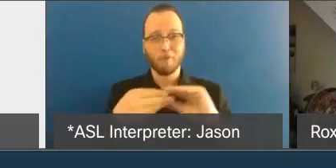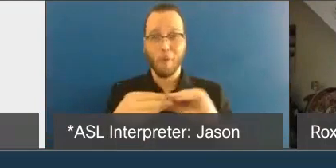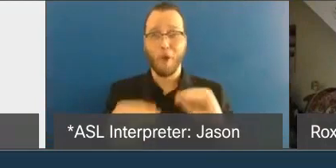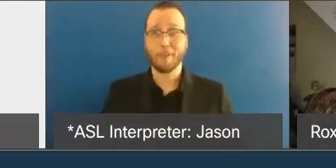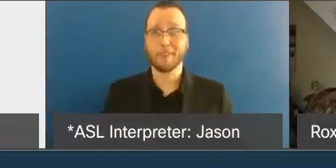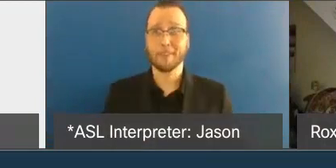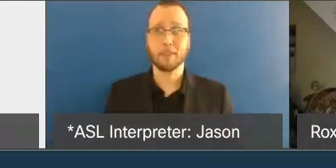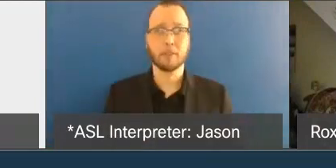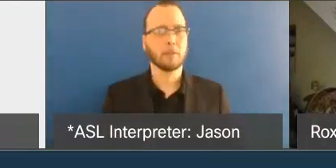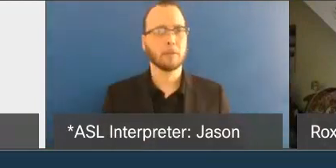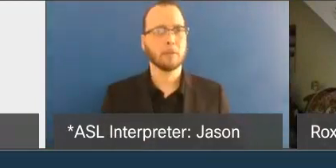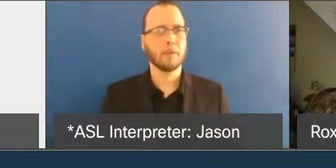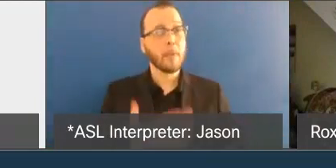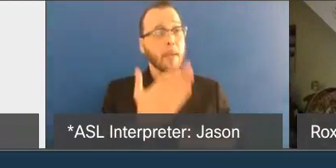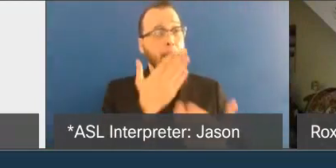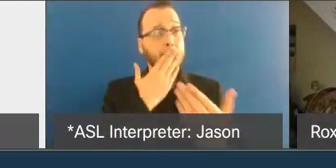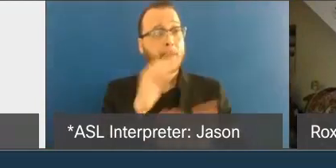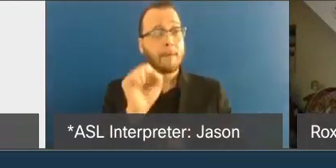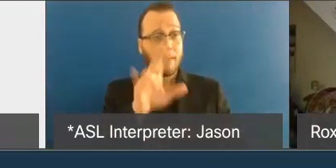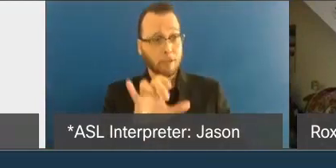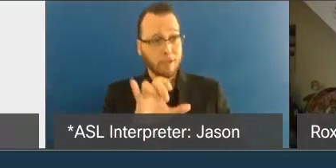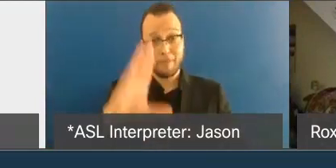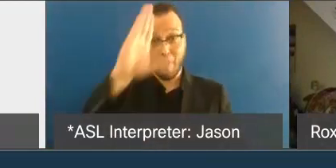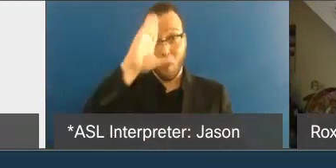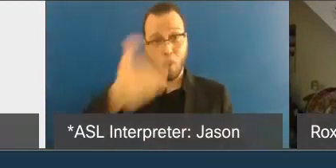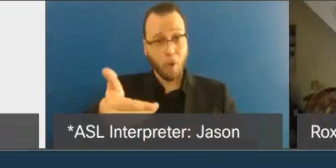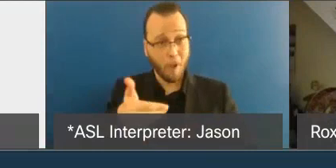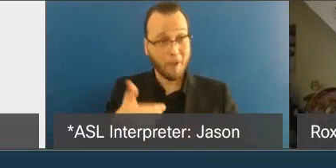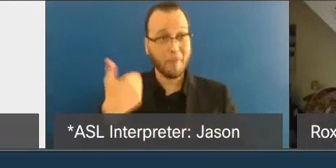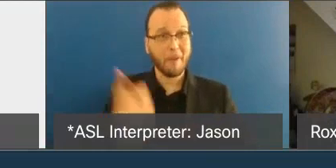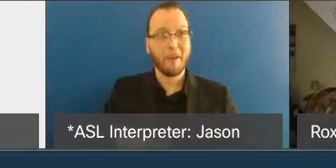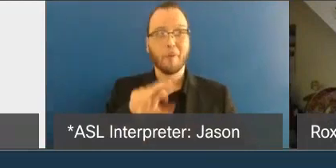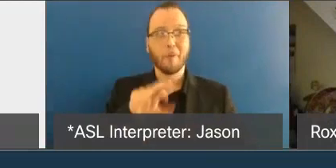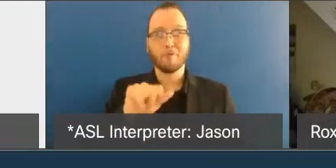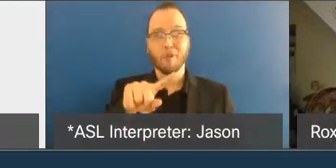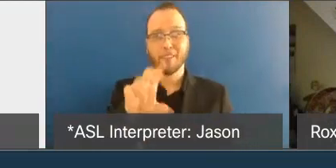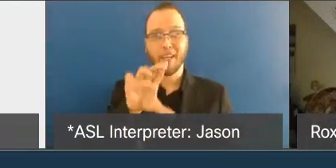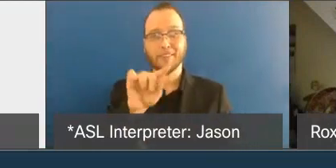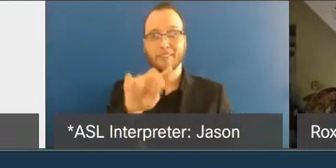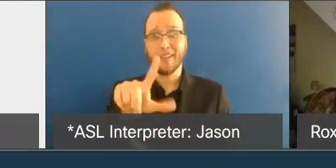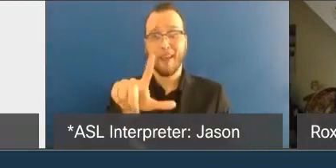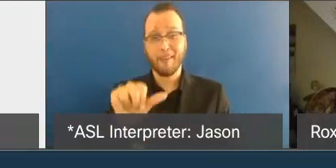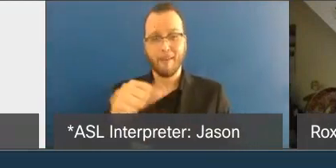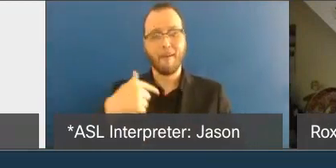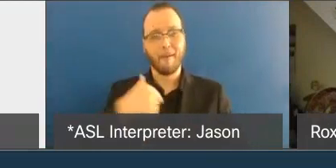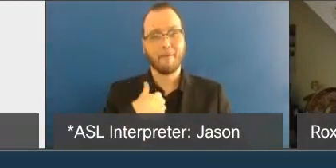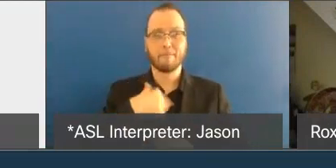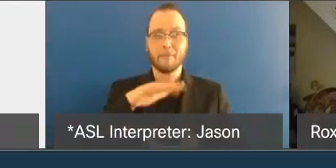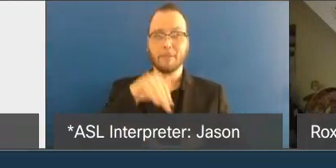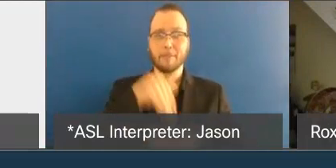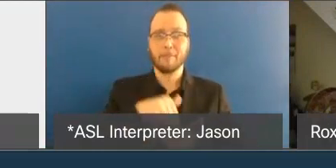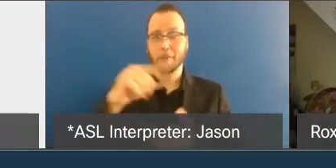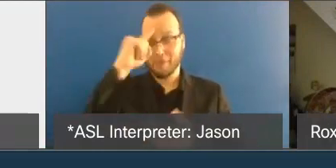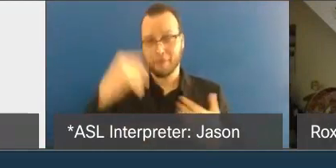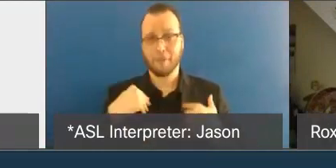Thank you, Ashley. Hello and welcome. I'm Roxanne Castaneda, and I'm the Center for Mental Health Services Criminal Justice